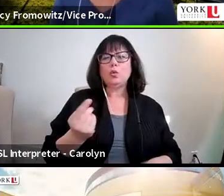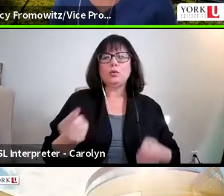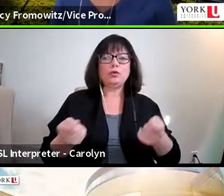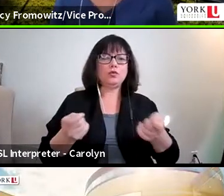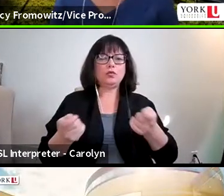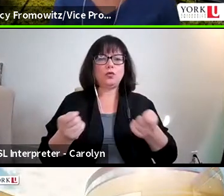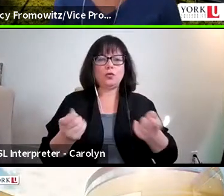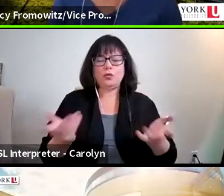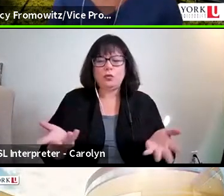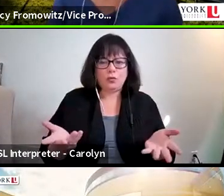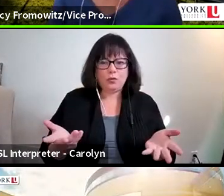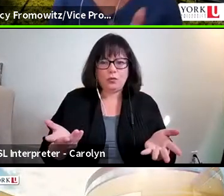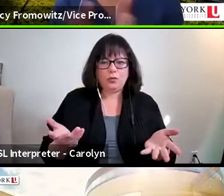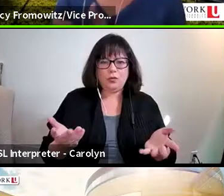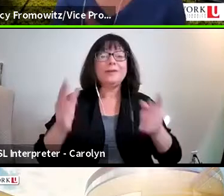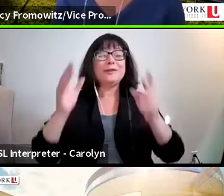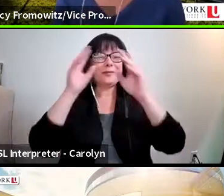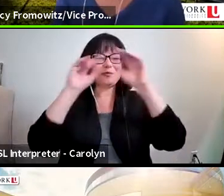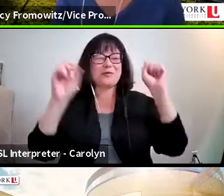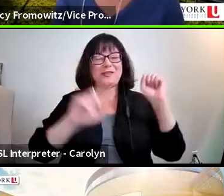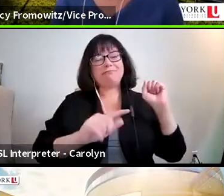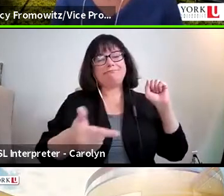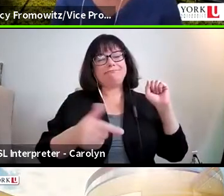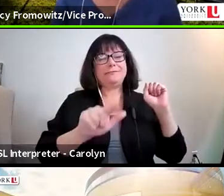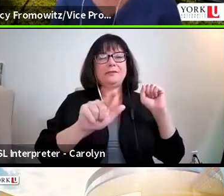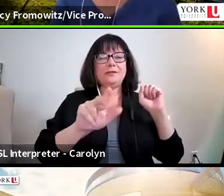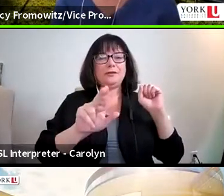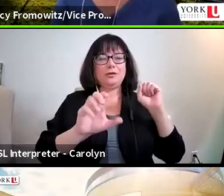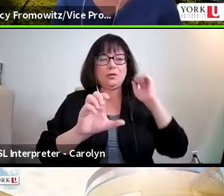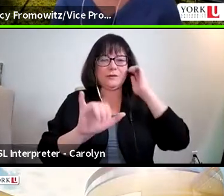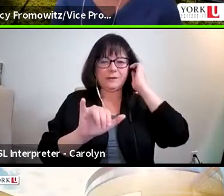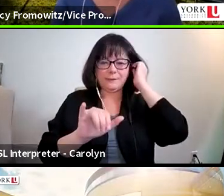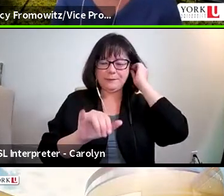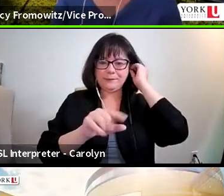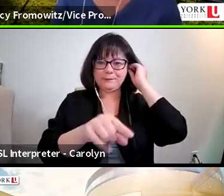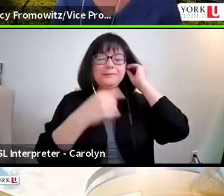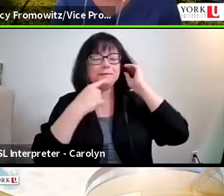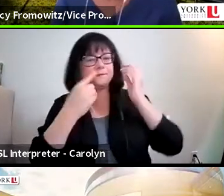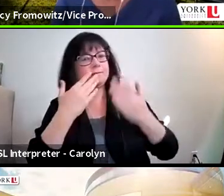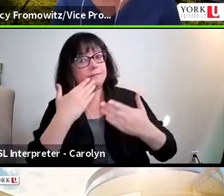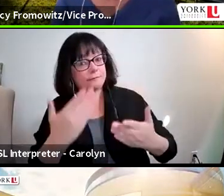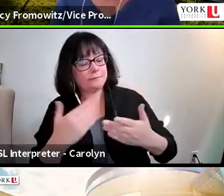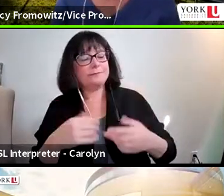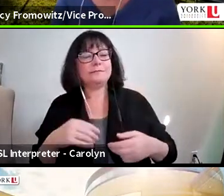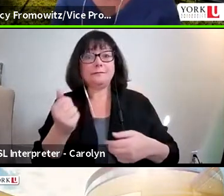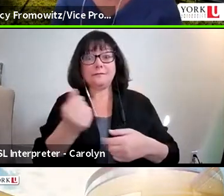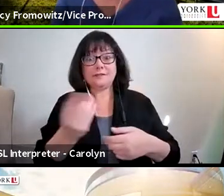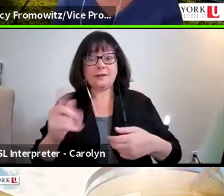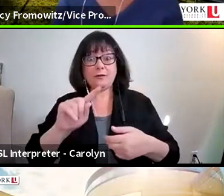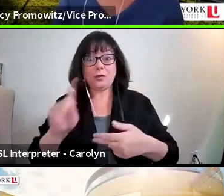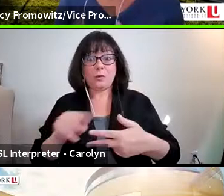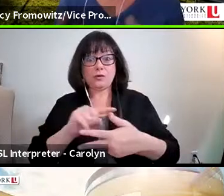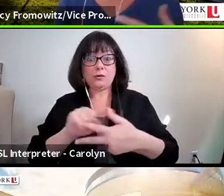you. So there were a number of questions. The first is, they would be the active cases. We don't